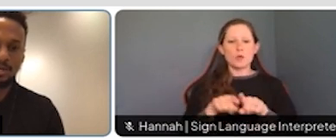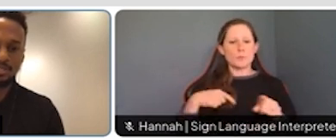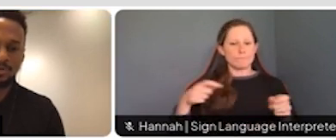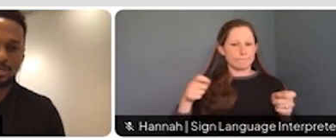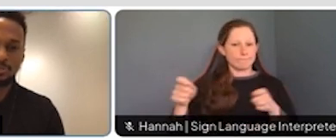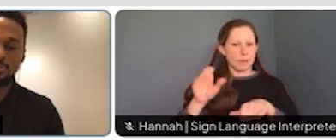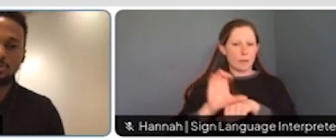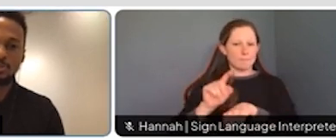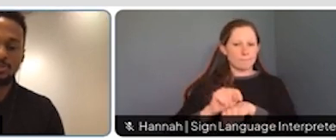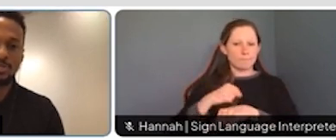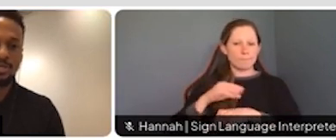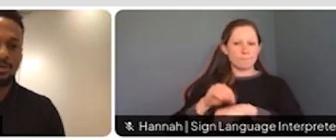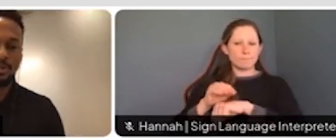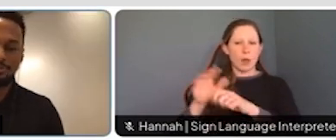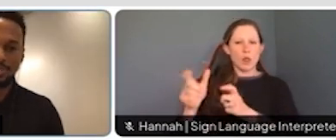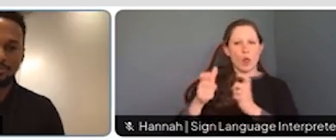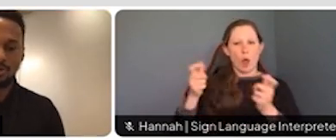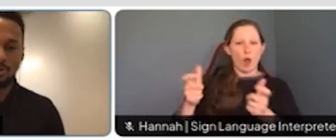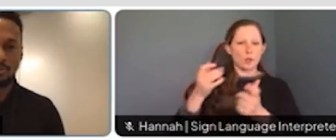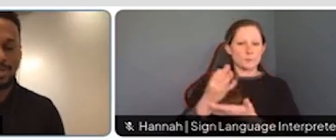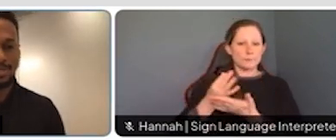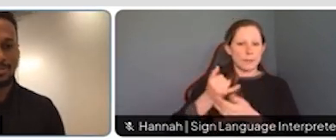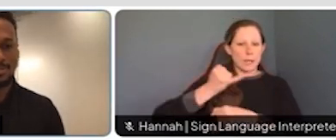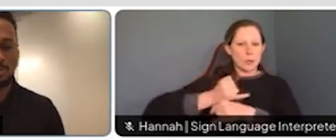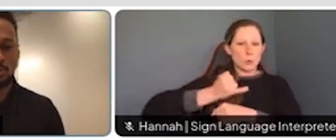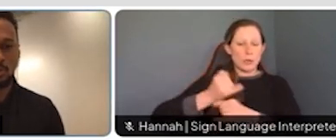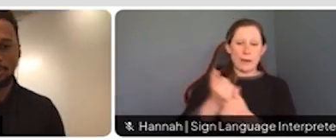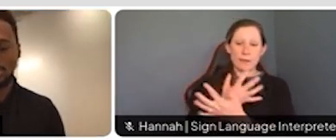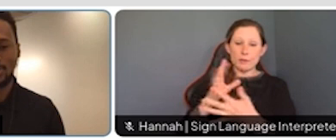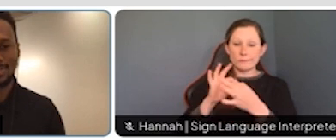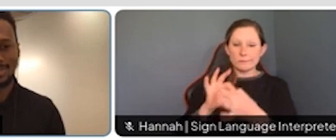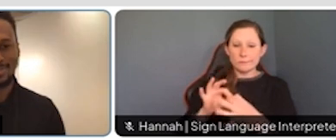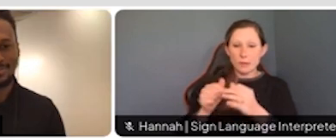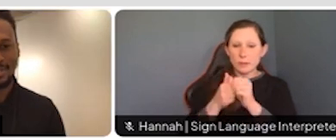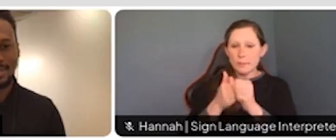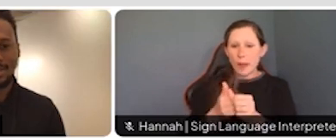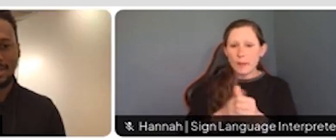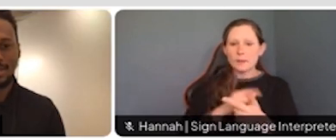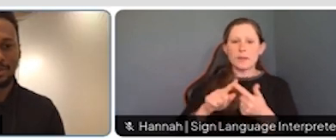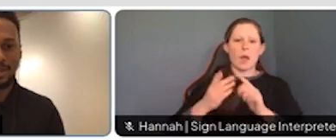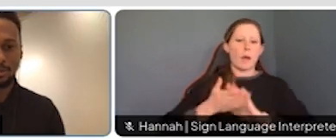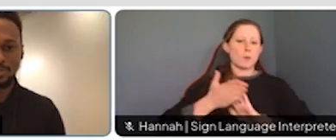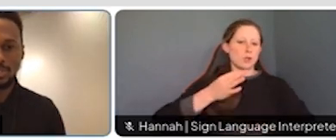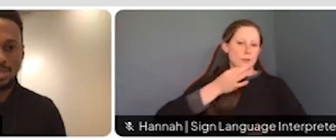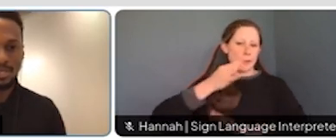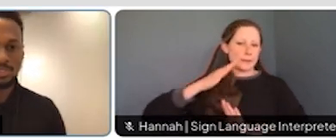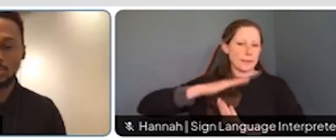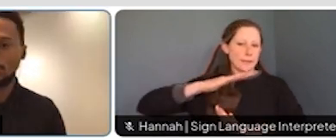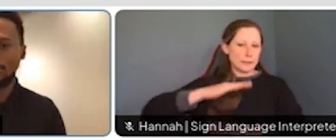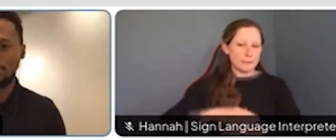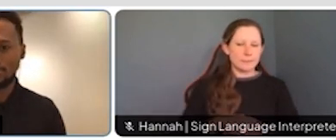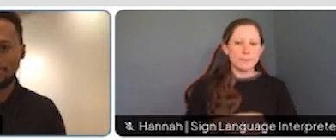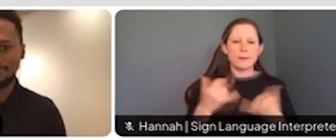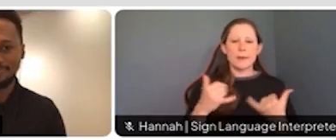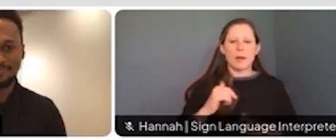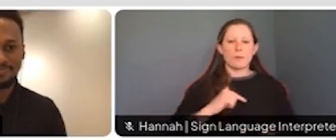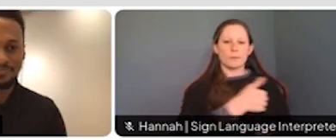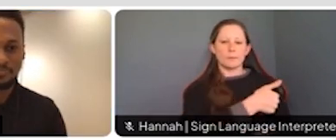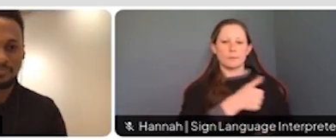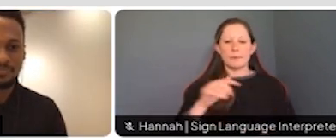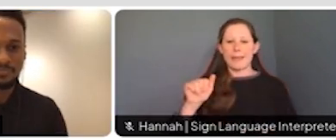advising large financial institutions on everything from compliance to operational excellence. I'll now hand over to Amy to do her